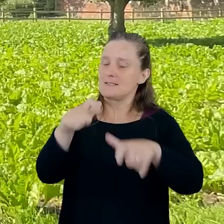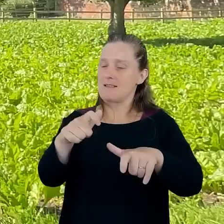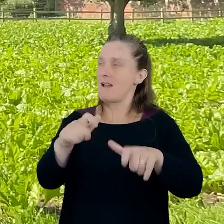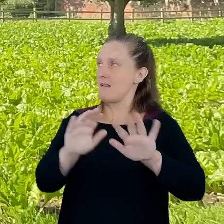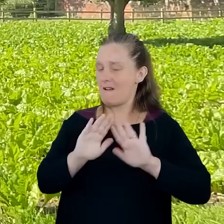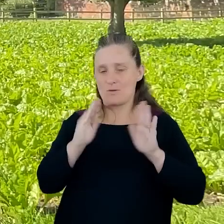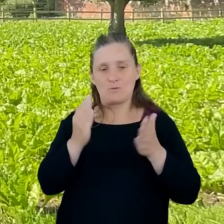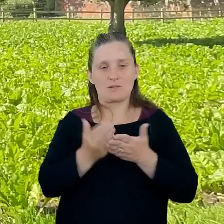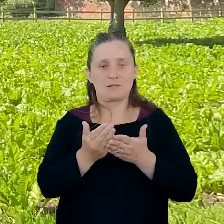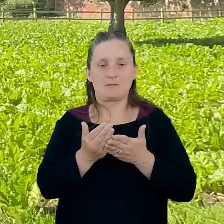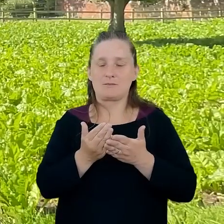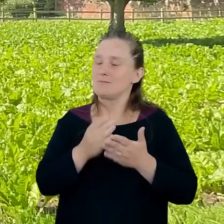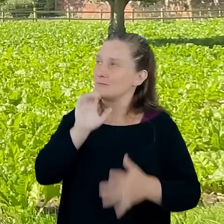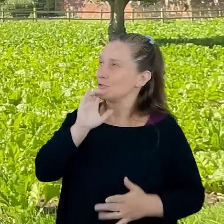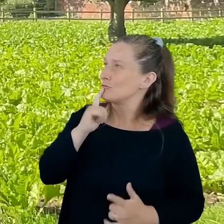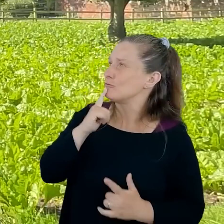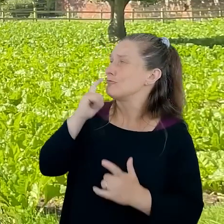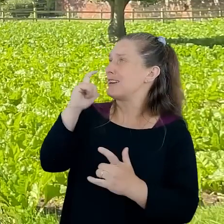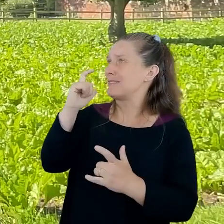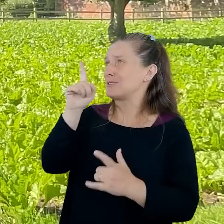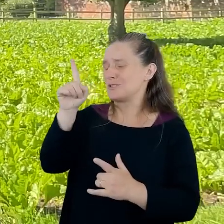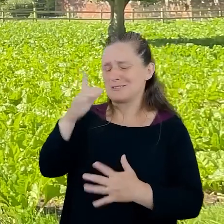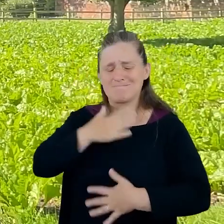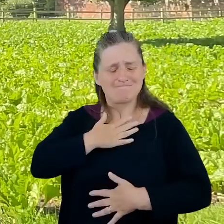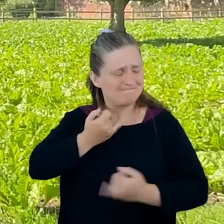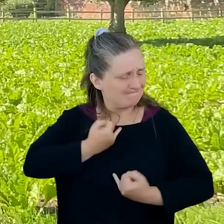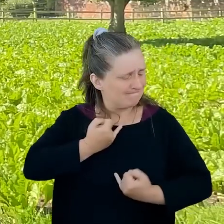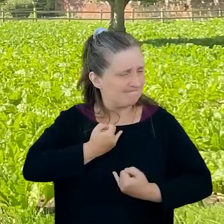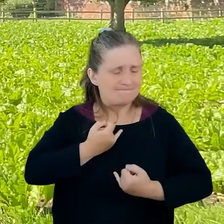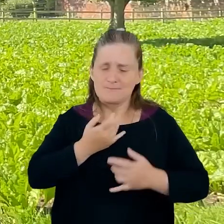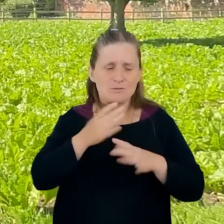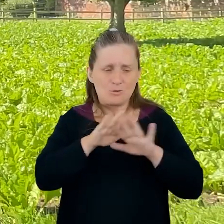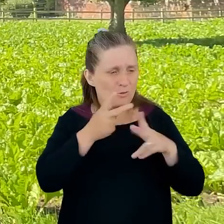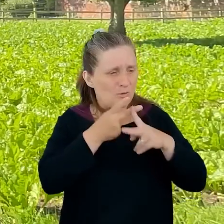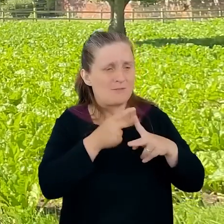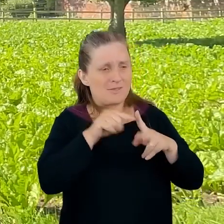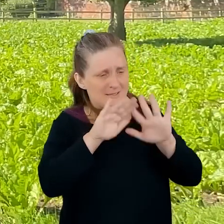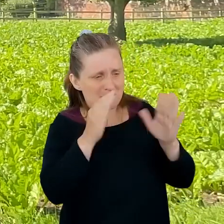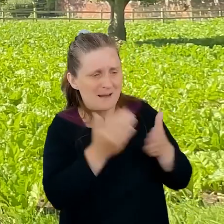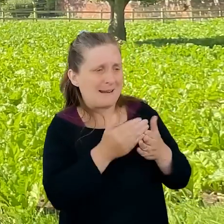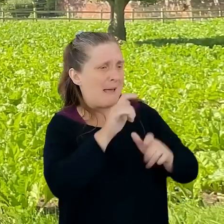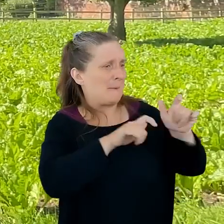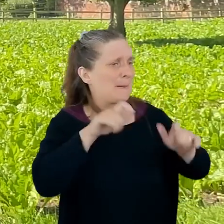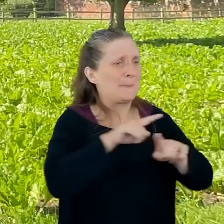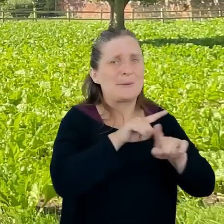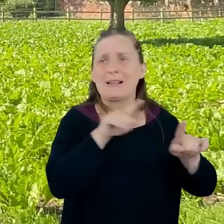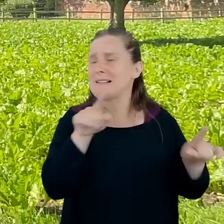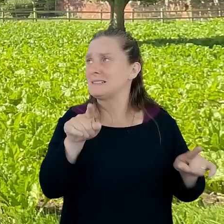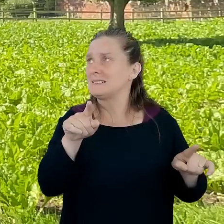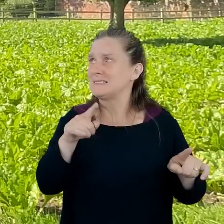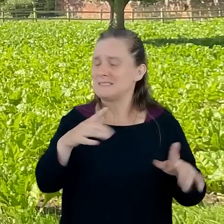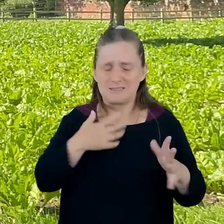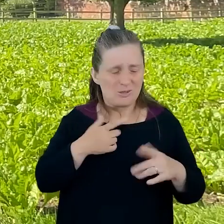Sustainer of the world, we cry out to you for our failure to care for this planet and its peoples. We lament